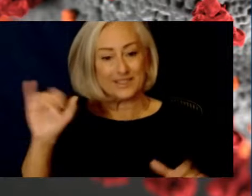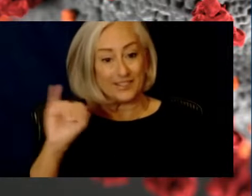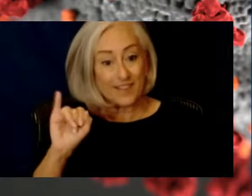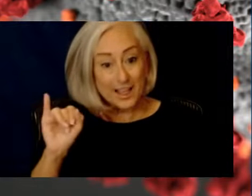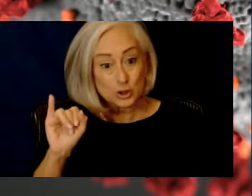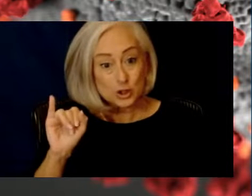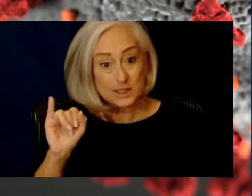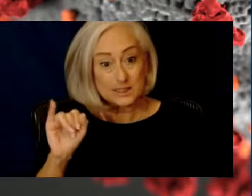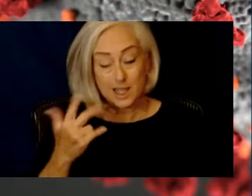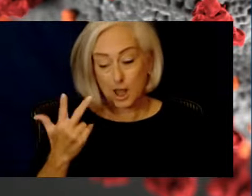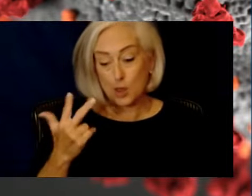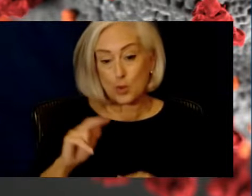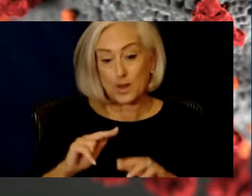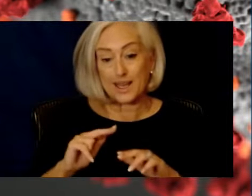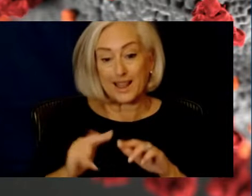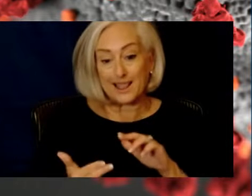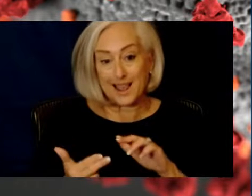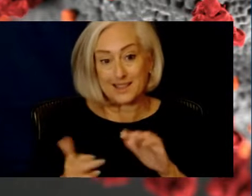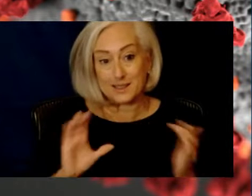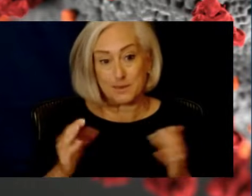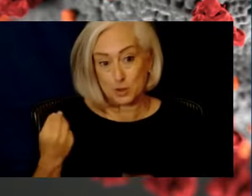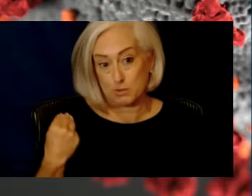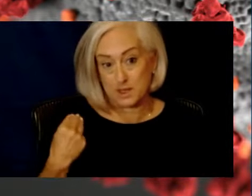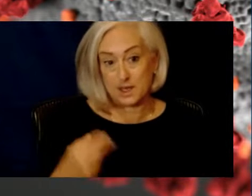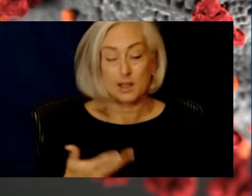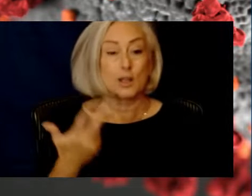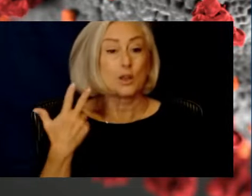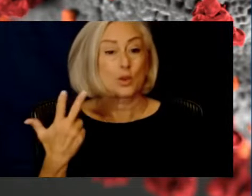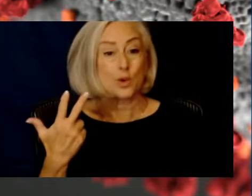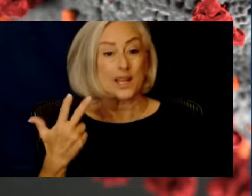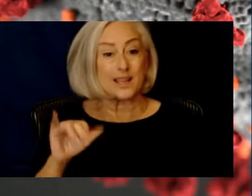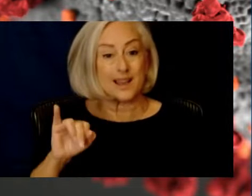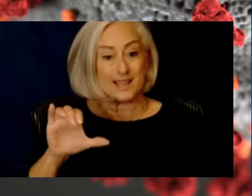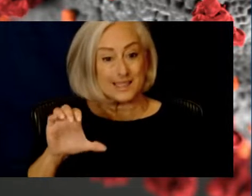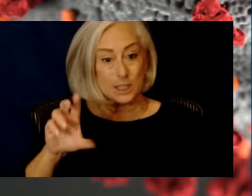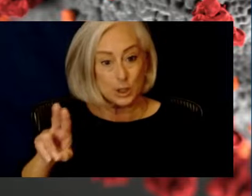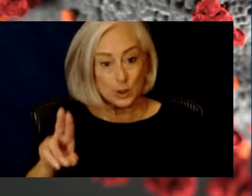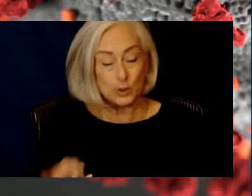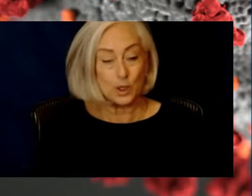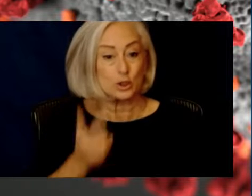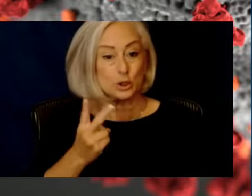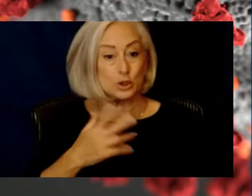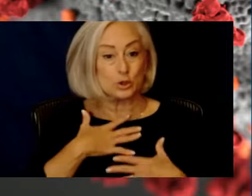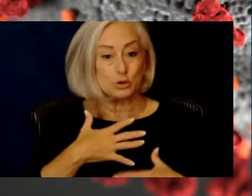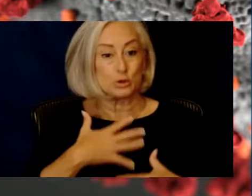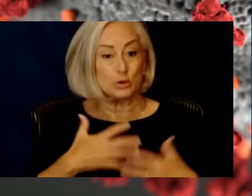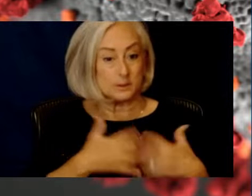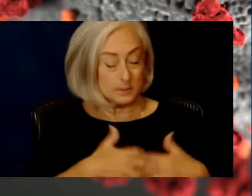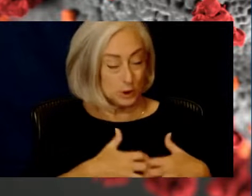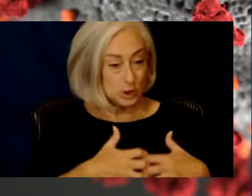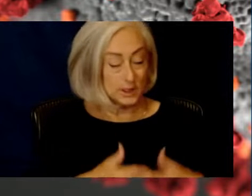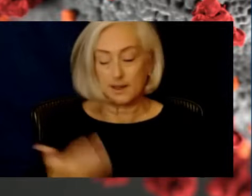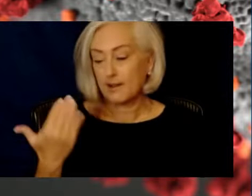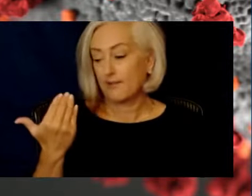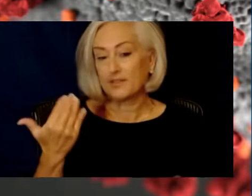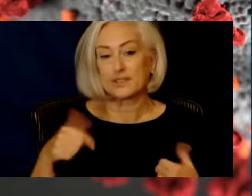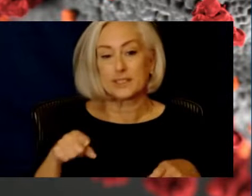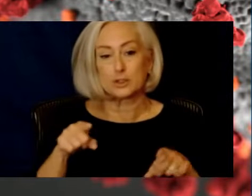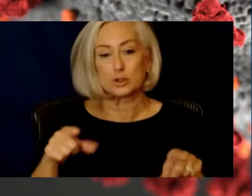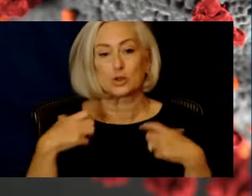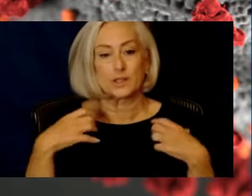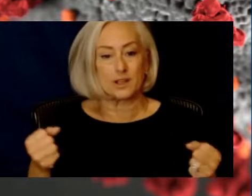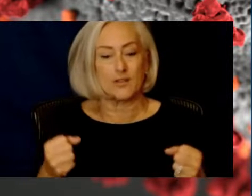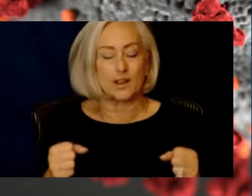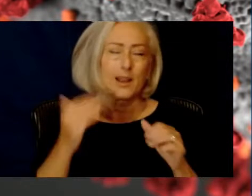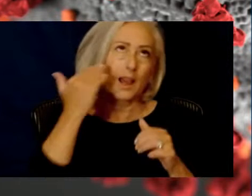3 in the ICU, 2 on the ventilator, and 15 in that recovery period. And I know there are a lot of questions about recent deaths and vaccine status,